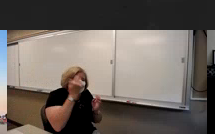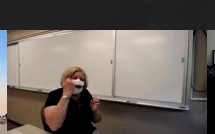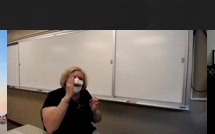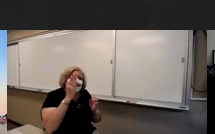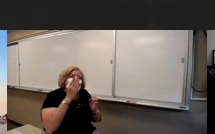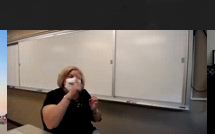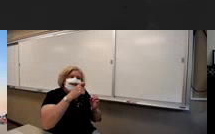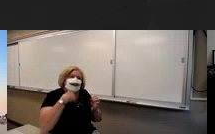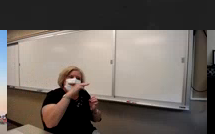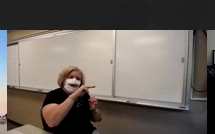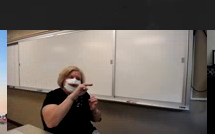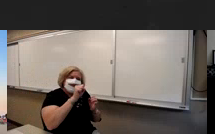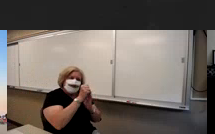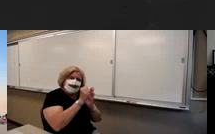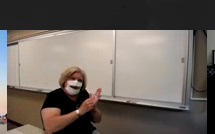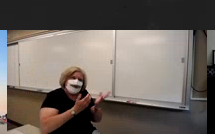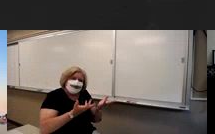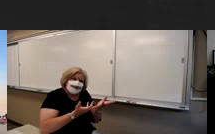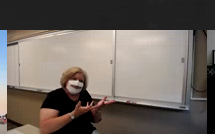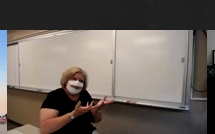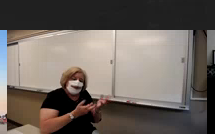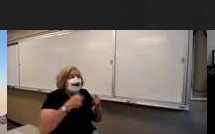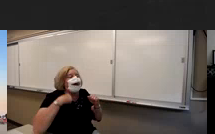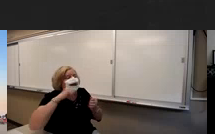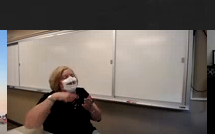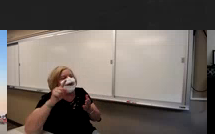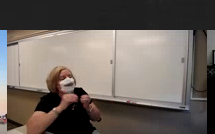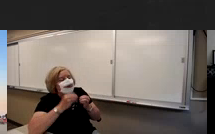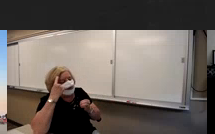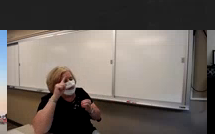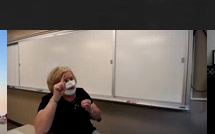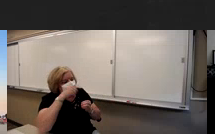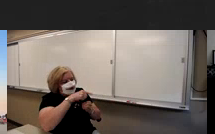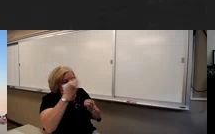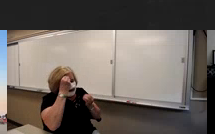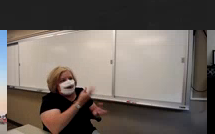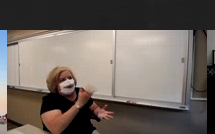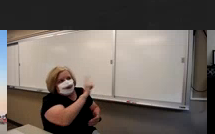account. But I can do some more checking on it for you too.